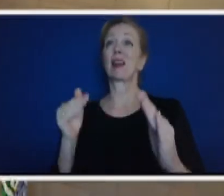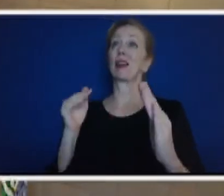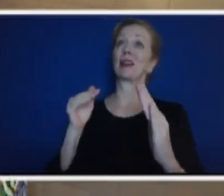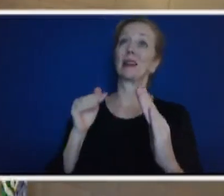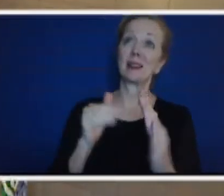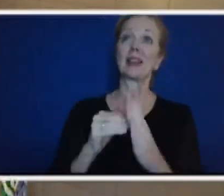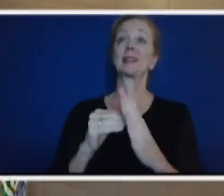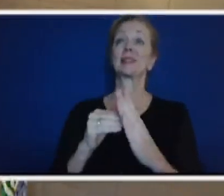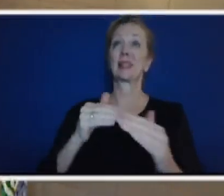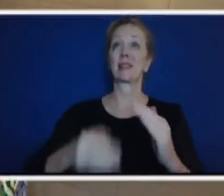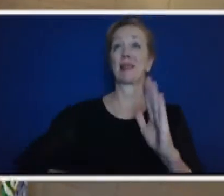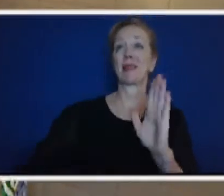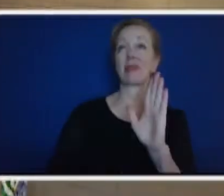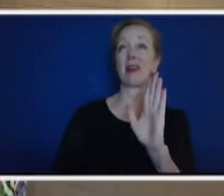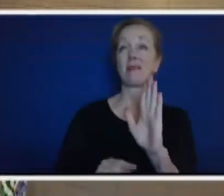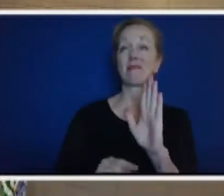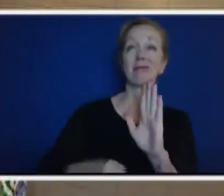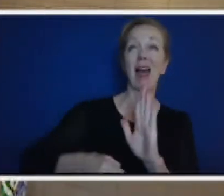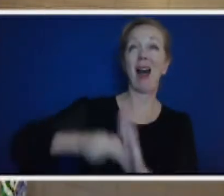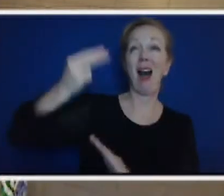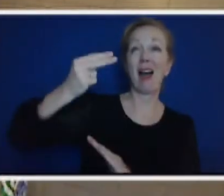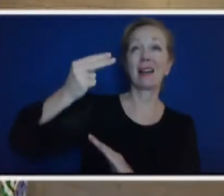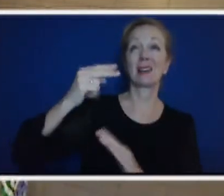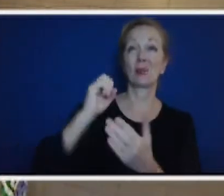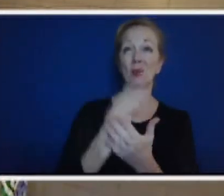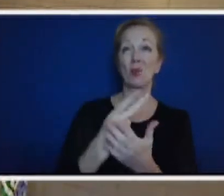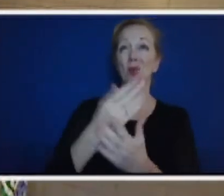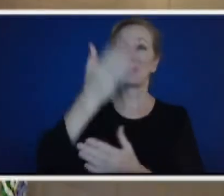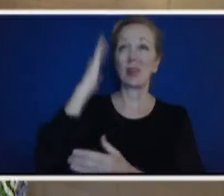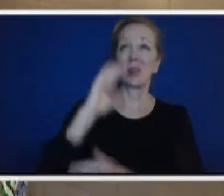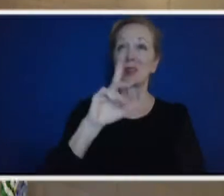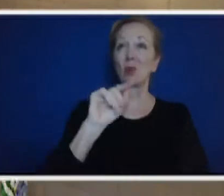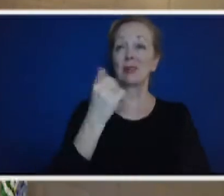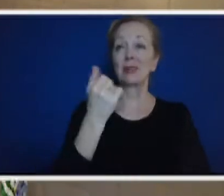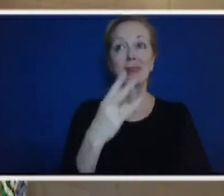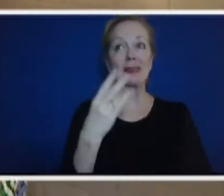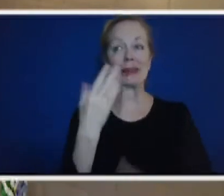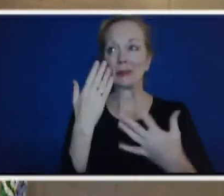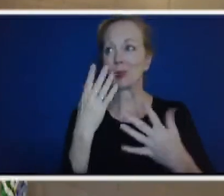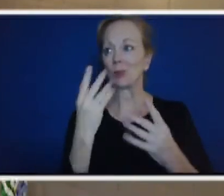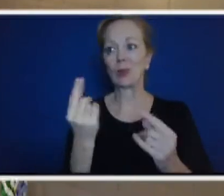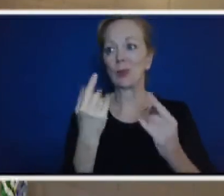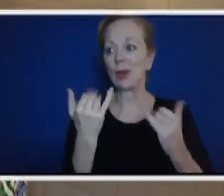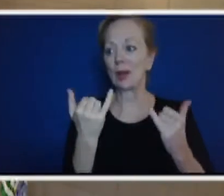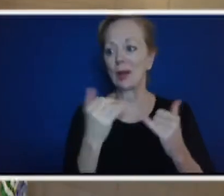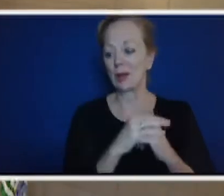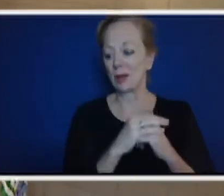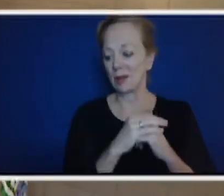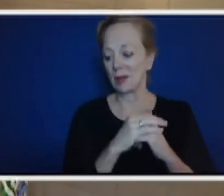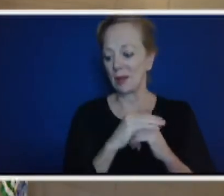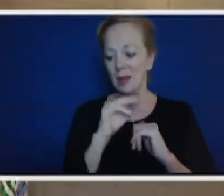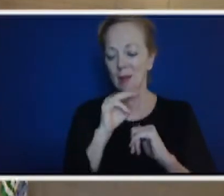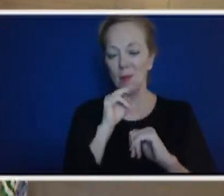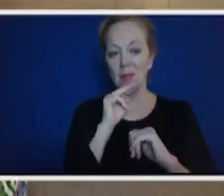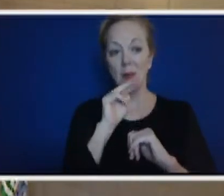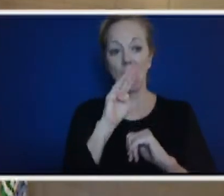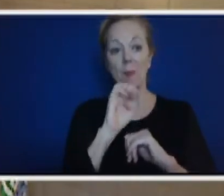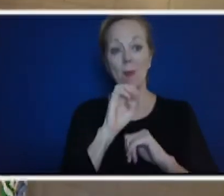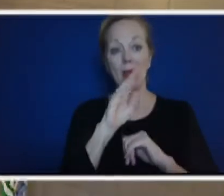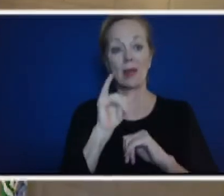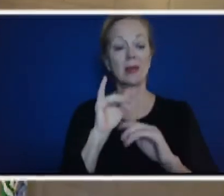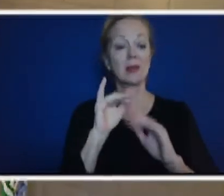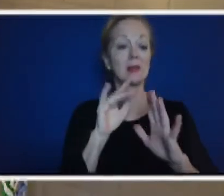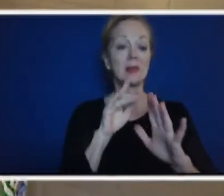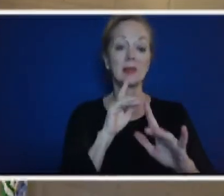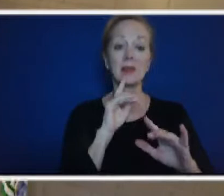2017. I don't know if there is anything we can do at this point, but Ms. Billy has taken a note, and it's